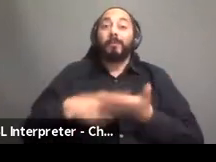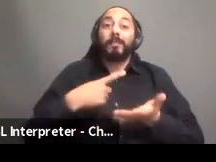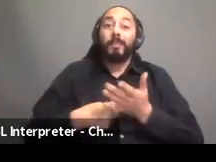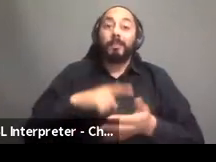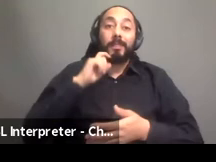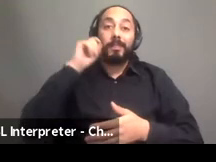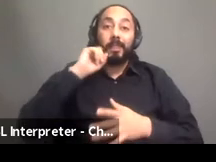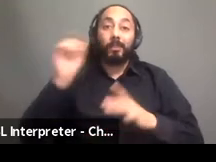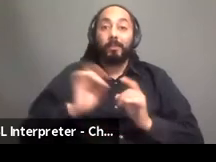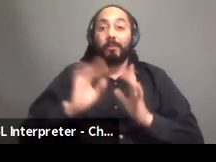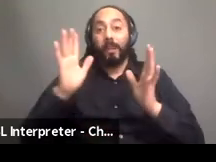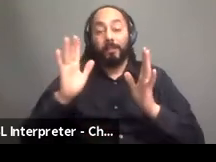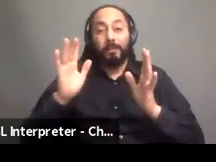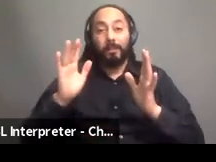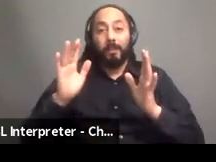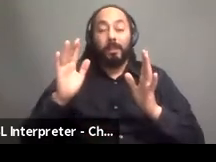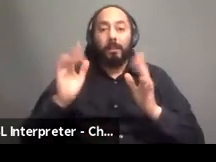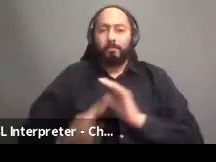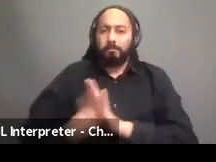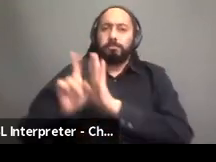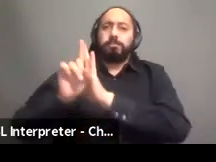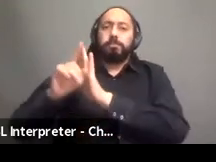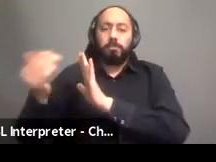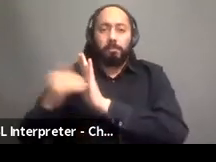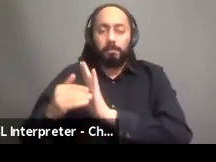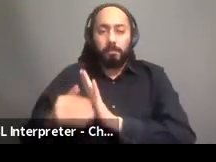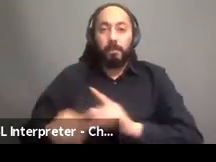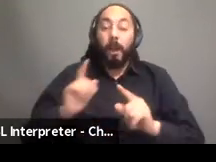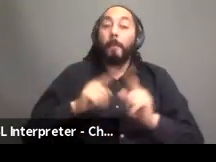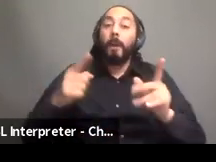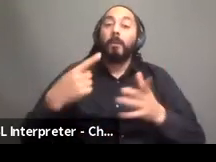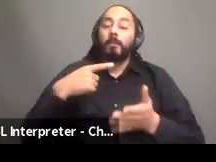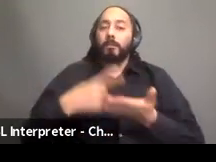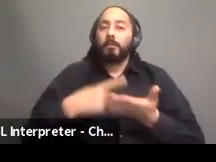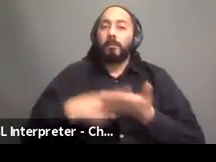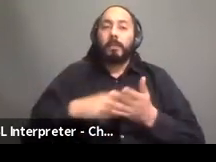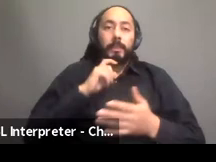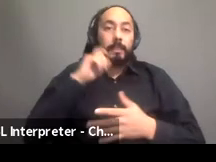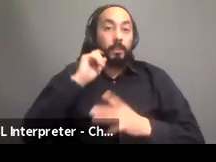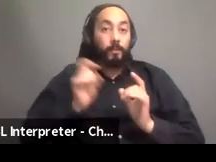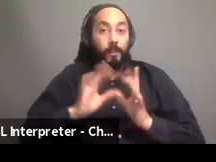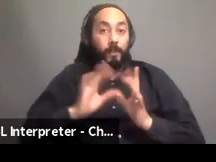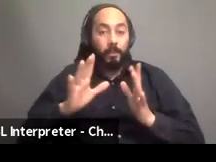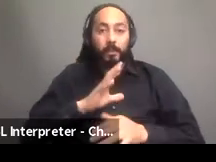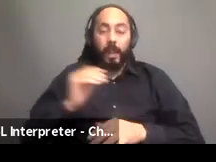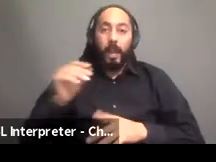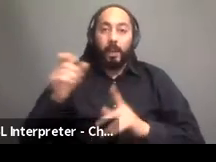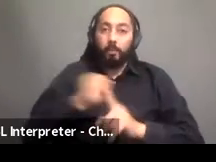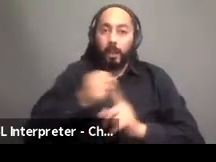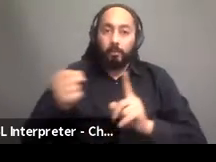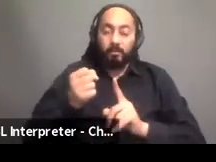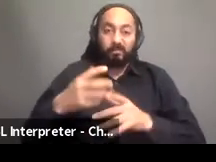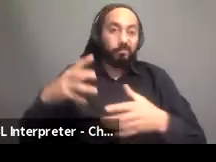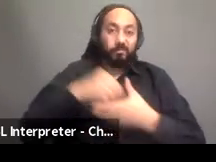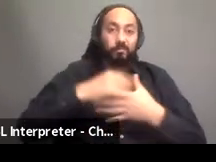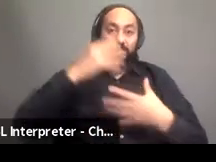the way in conversations around sexual violence and harassment are very much not only rooted in colonialism, but wouldn't exist